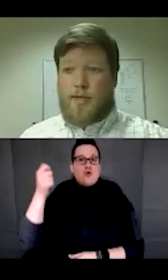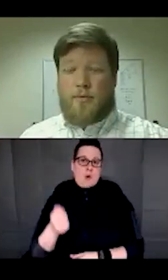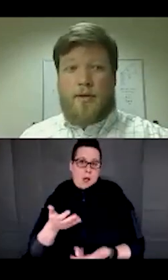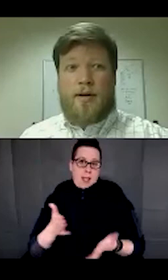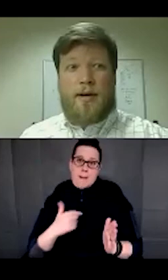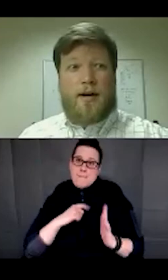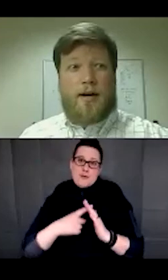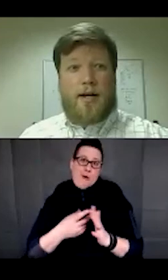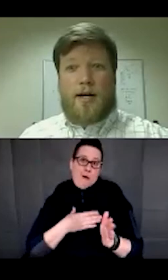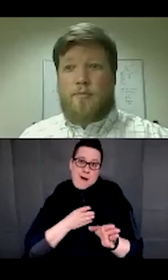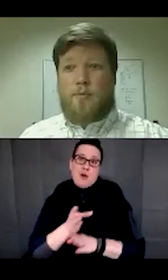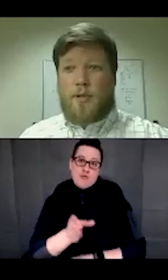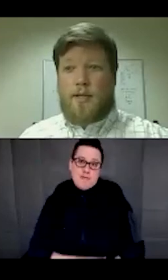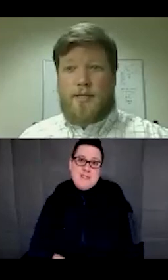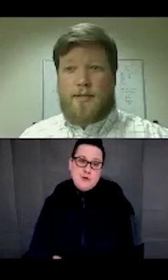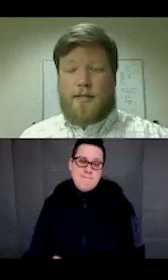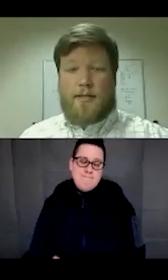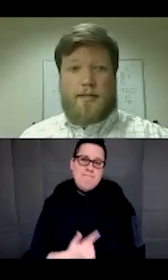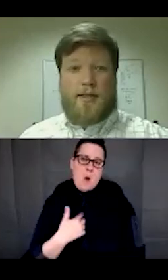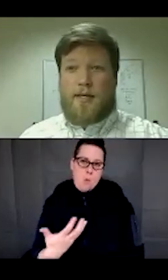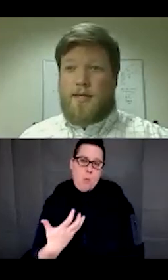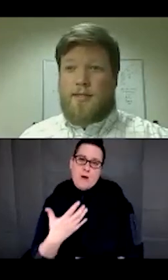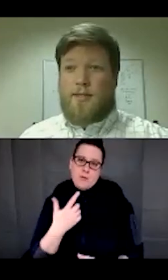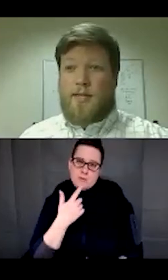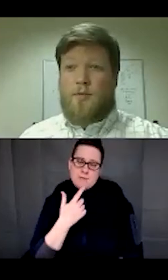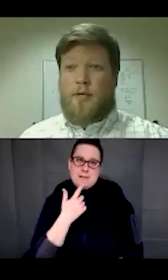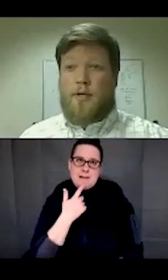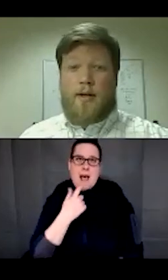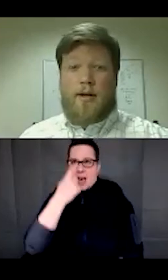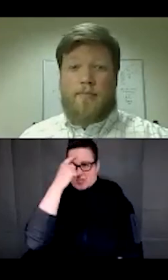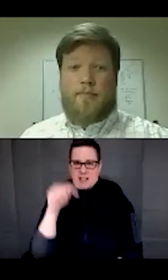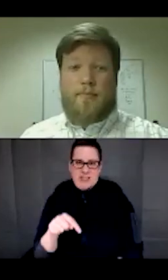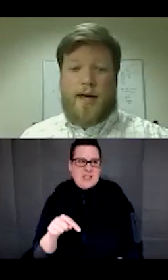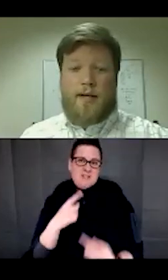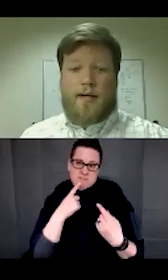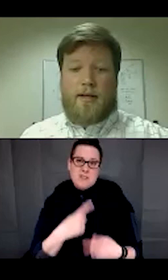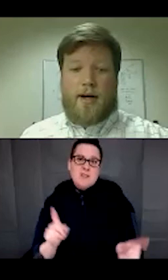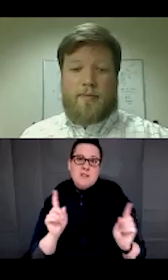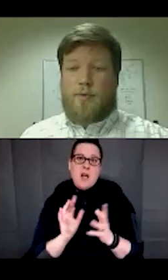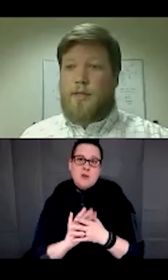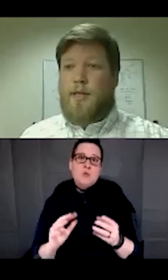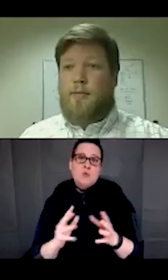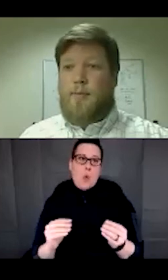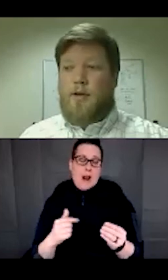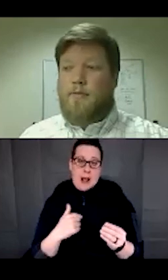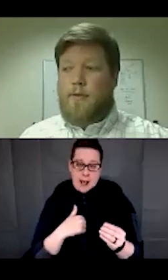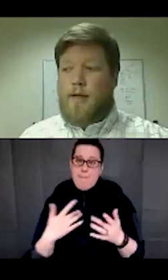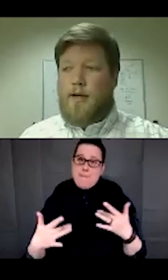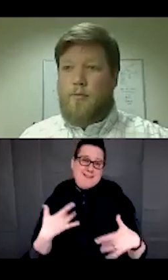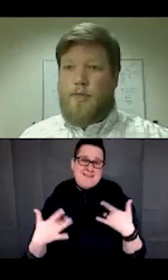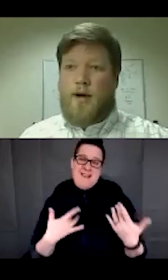launch my career. And I would really like to take a second to say that I think that it's a success story. that I'm really excited to be a part